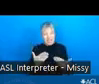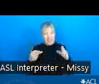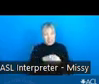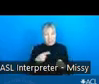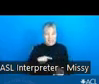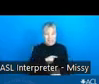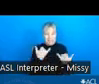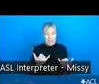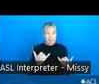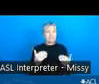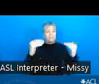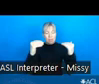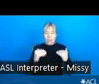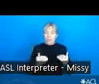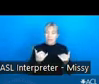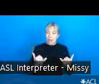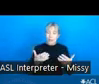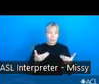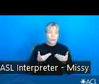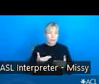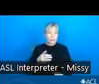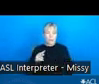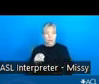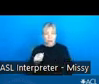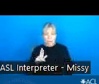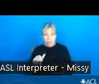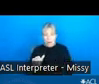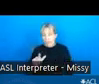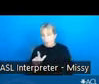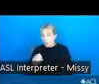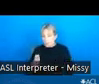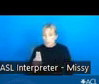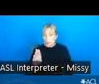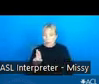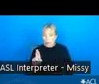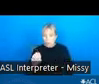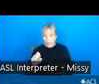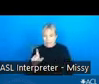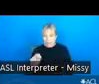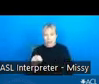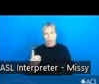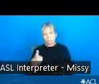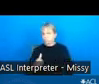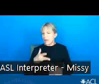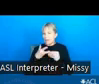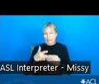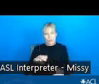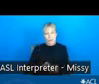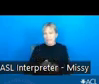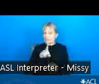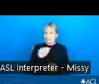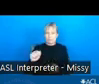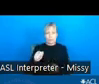us. Next, I'd like to introduce Mary Lou Breslin. Again, another pioneer in the disability